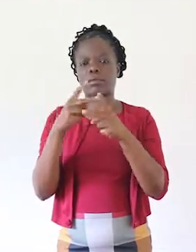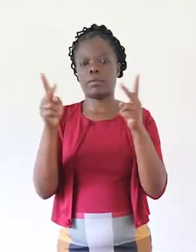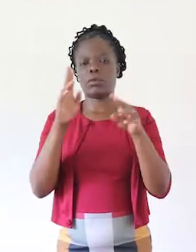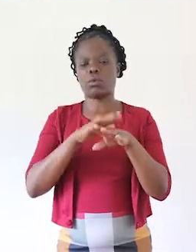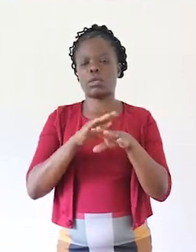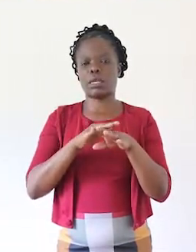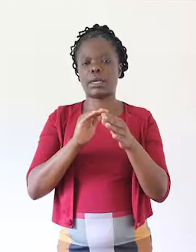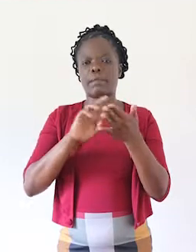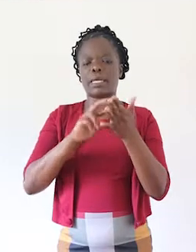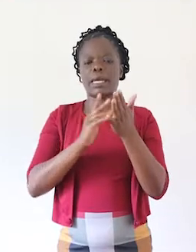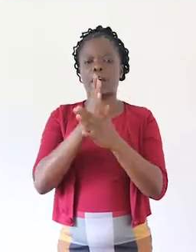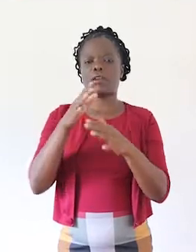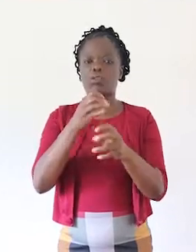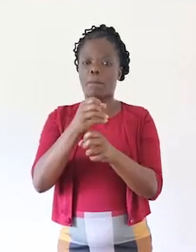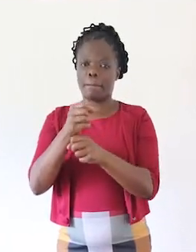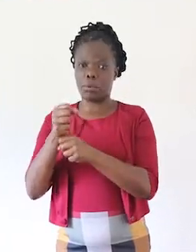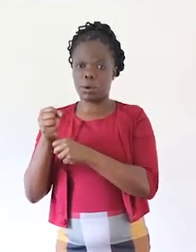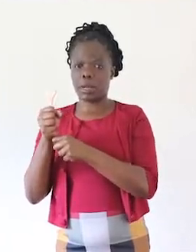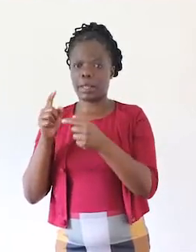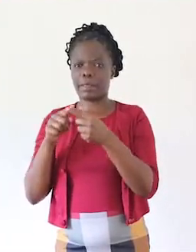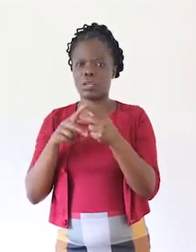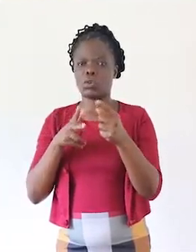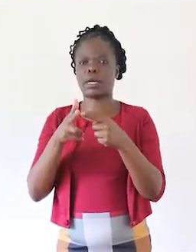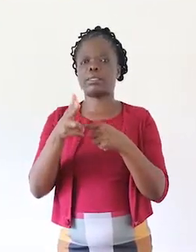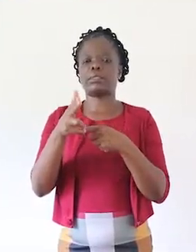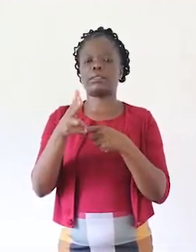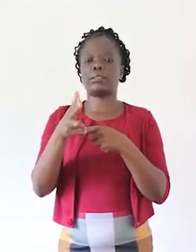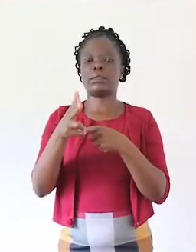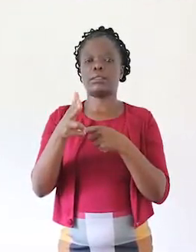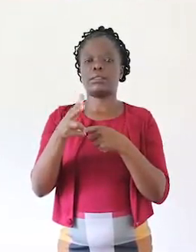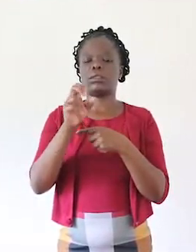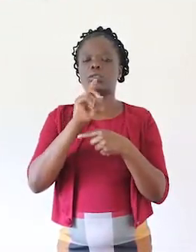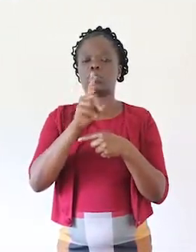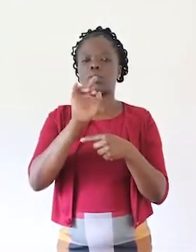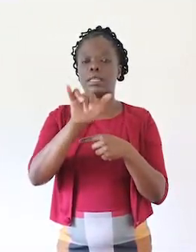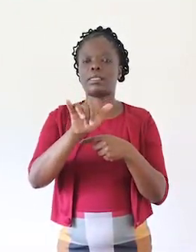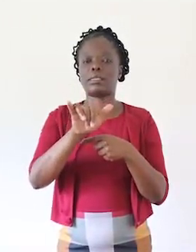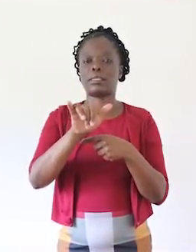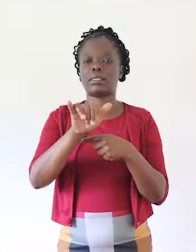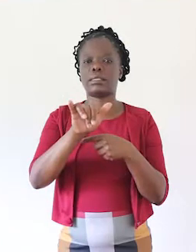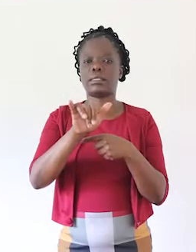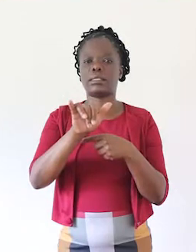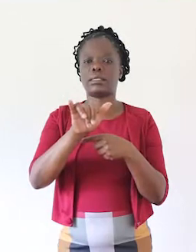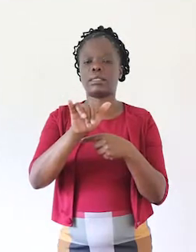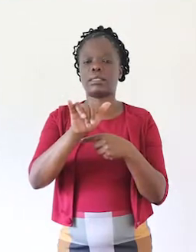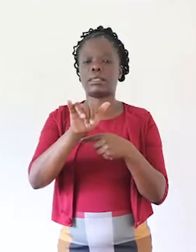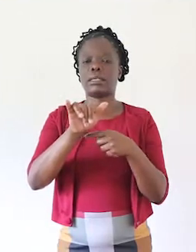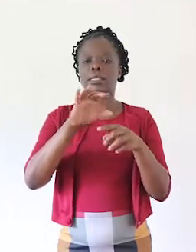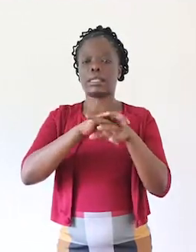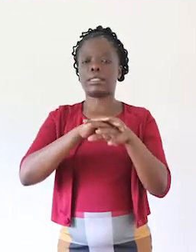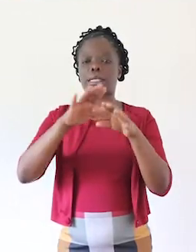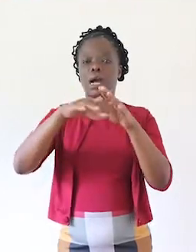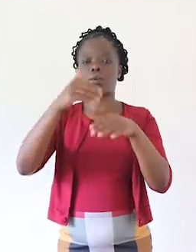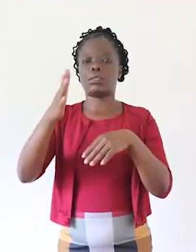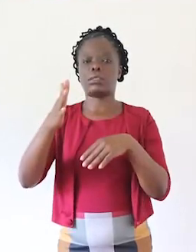Very good. So after pulling it that way, then cut the remaining part. So that it doesn't wear out,